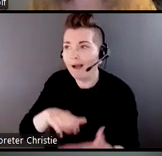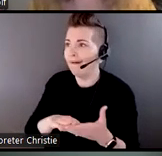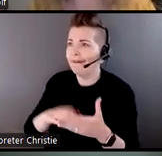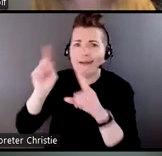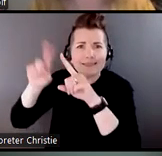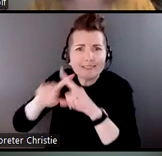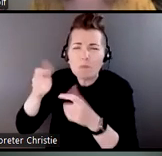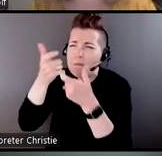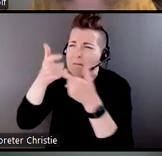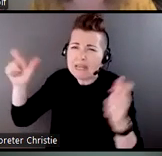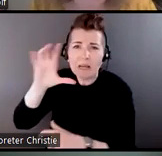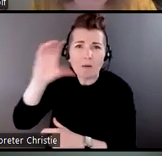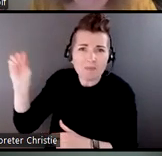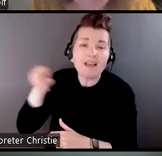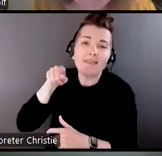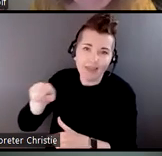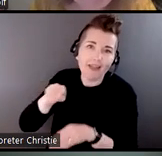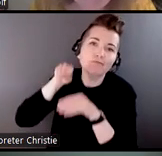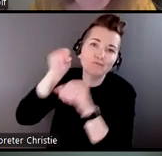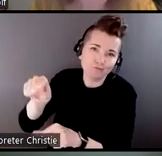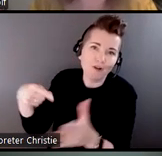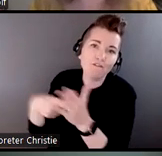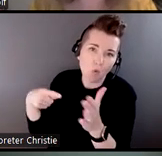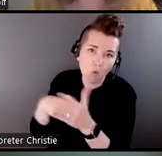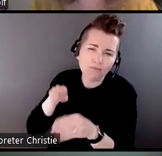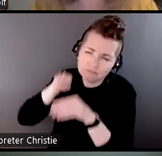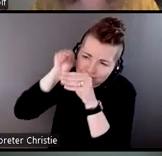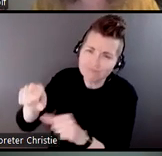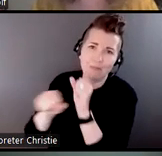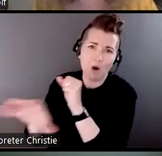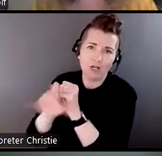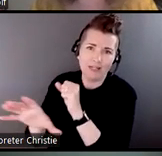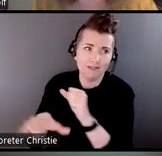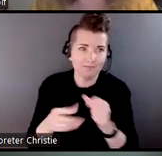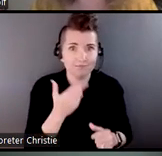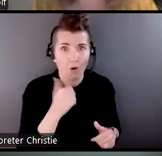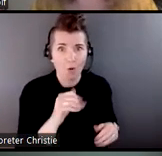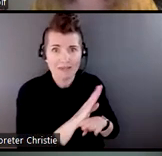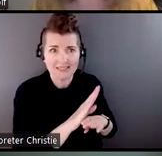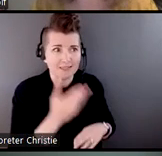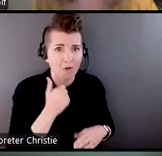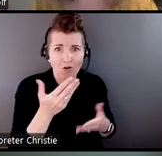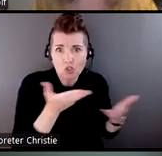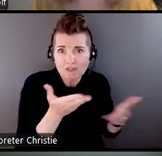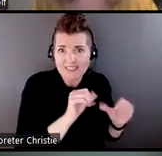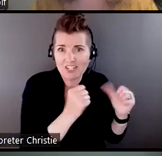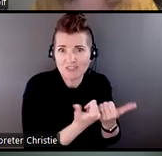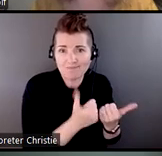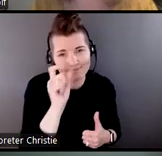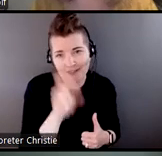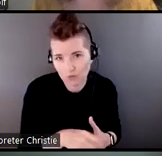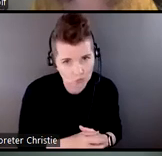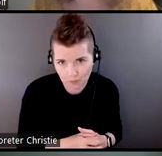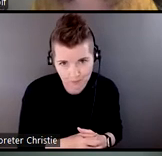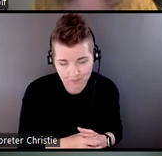not something you need to worry a whole lot about. So we do want to make sure that we have the financial resources, whether you